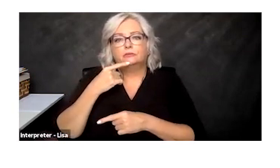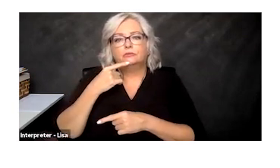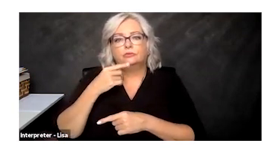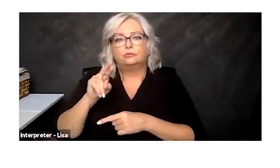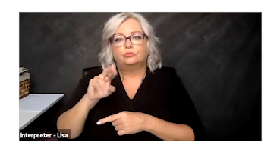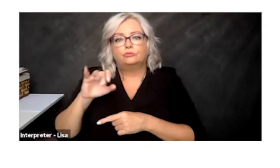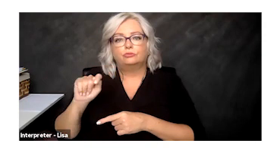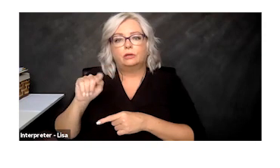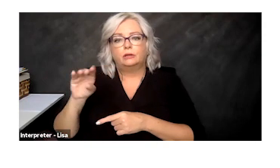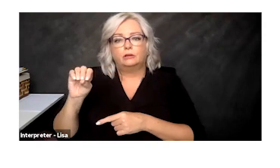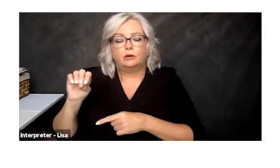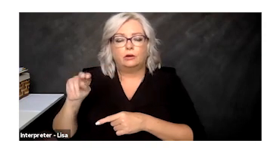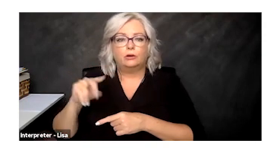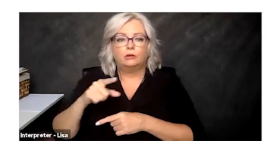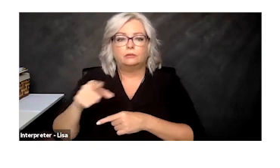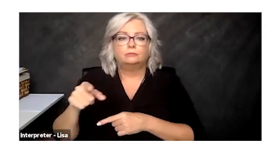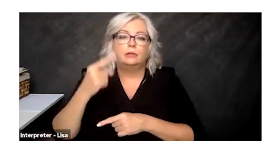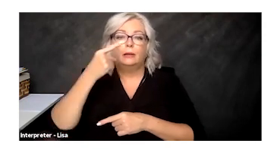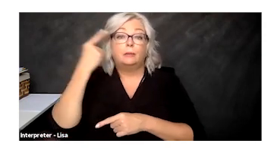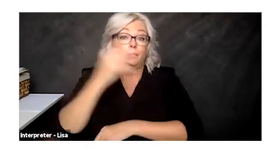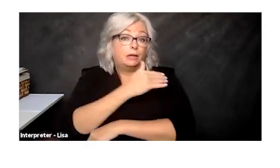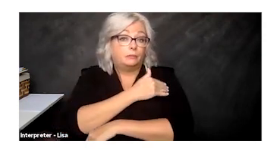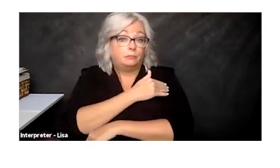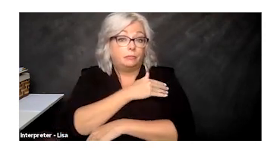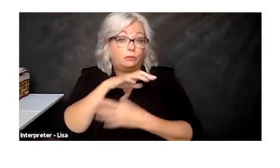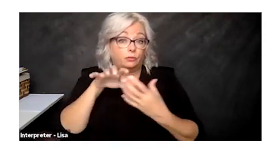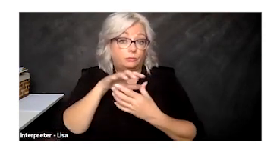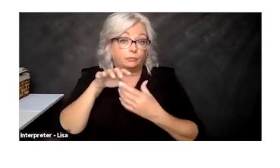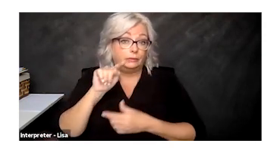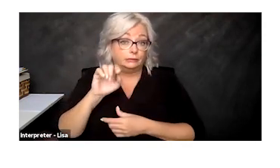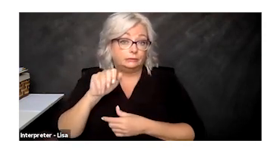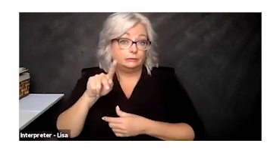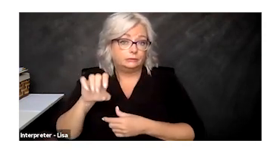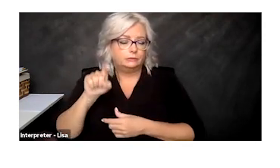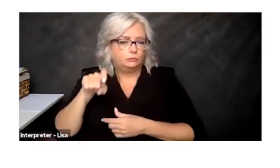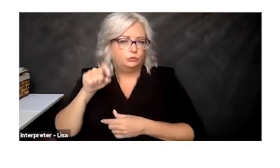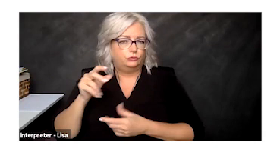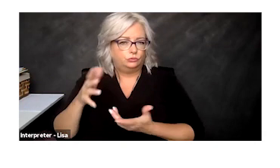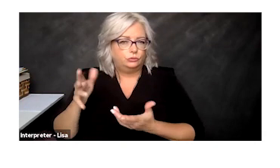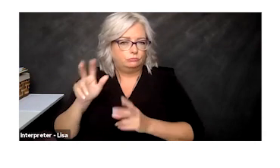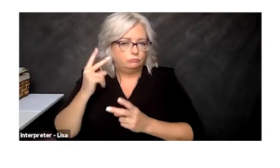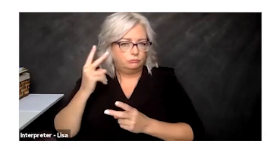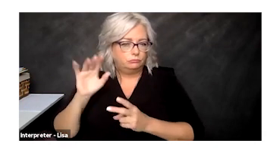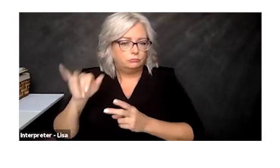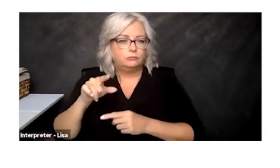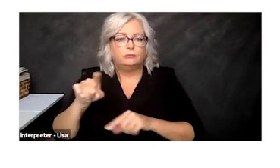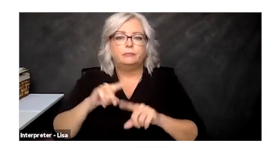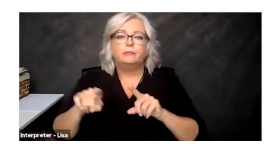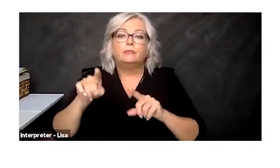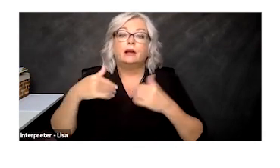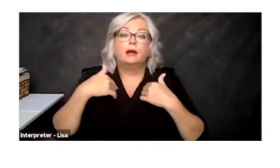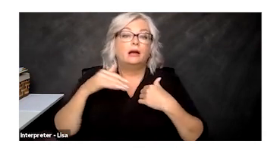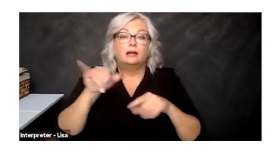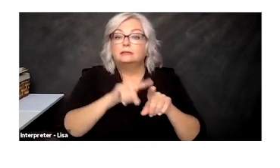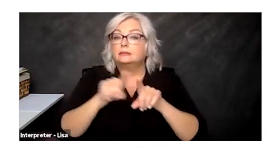Power mixtape, this is a screenshot from the Black Power mixtape. But again, she's wearing the same Black orange turtleneck,